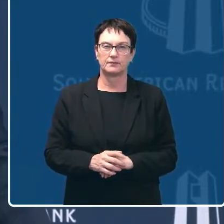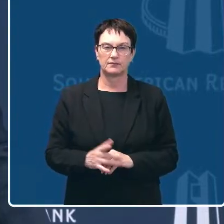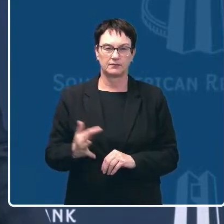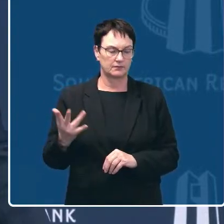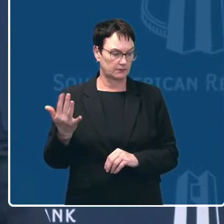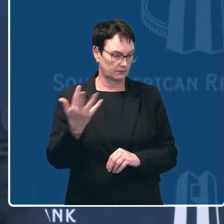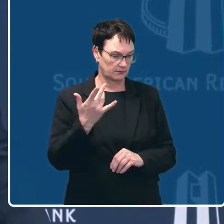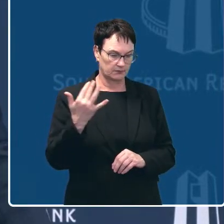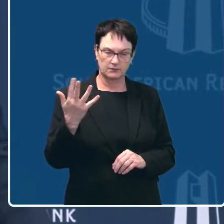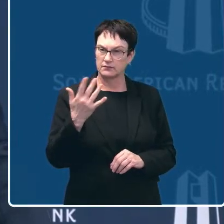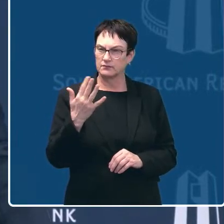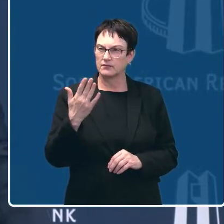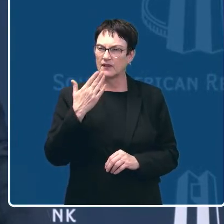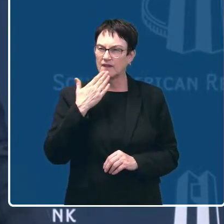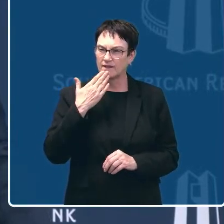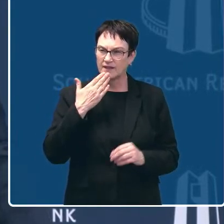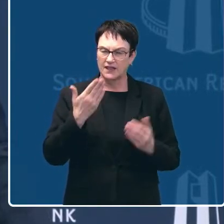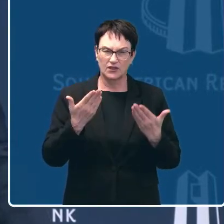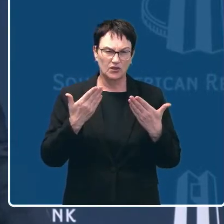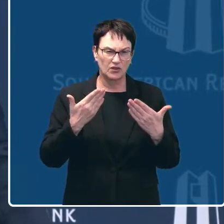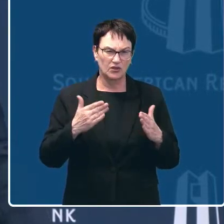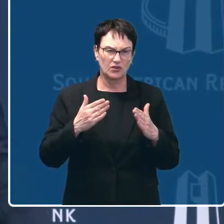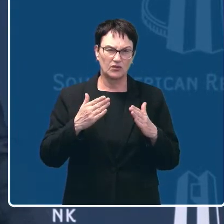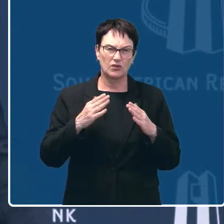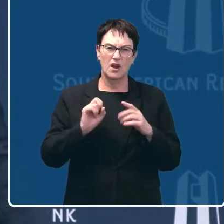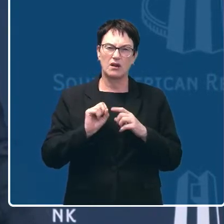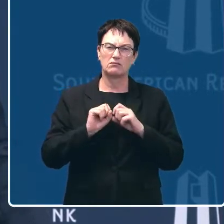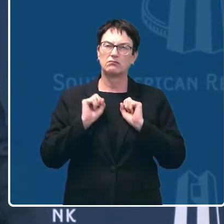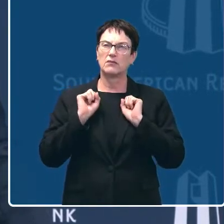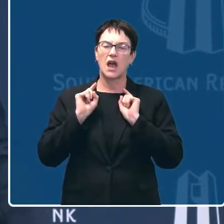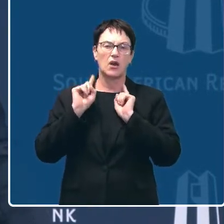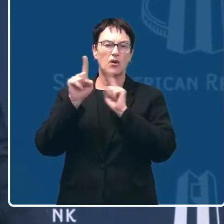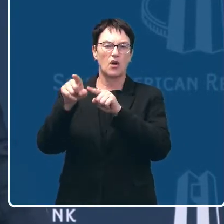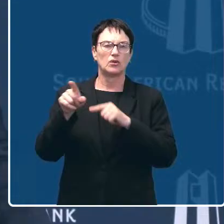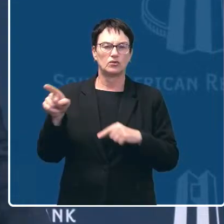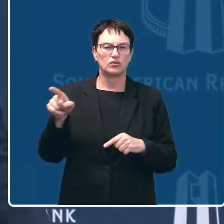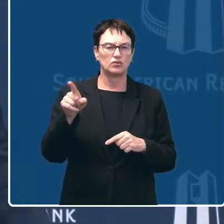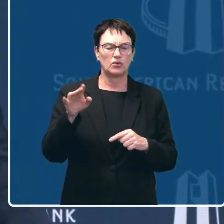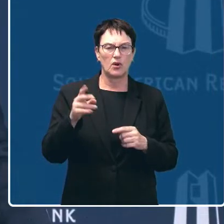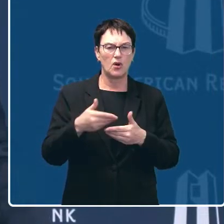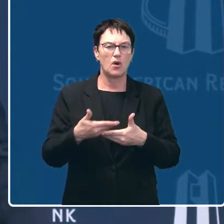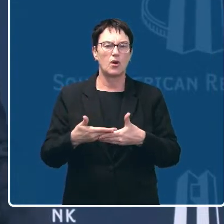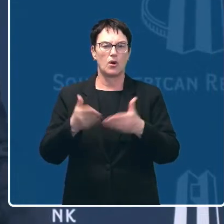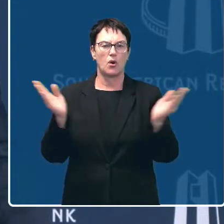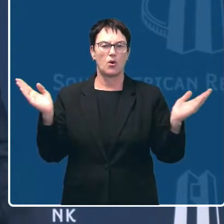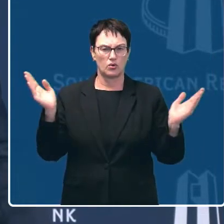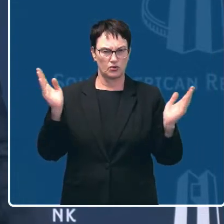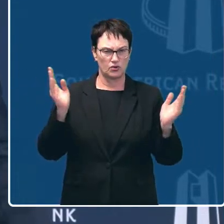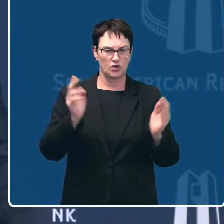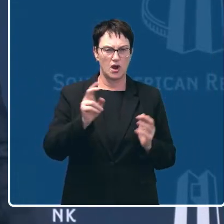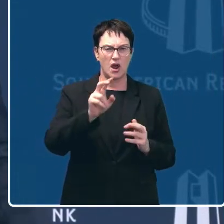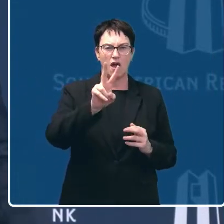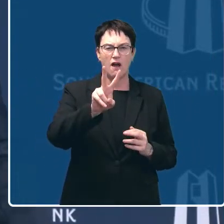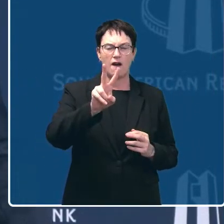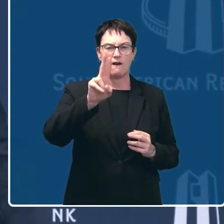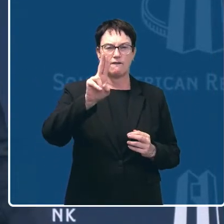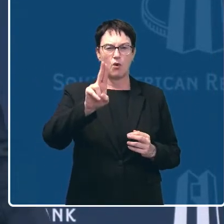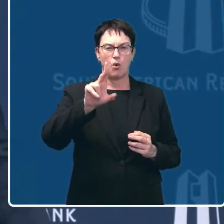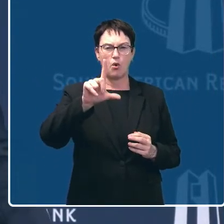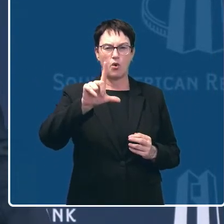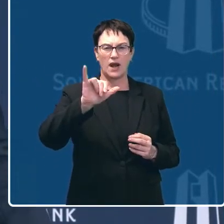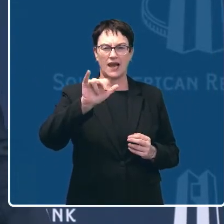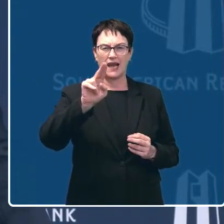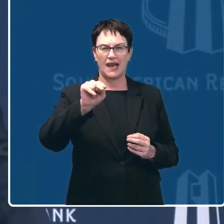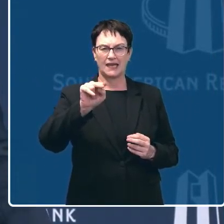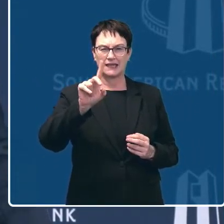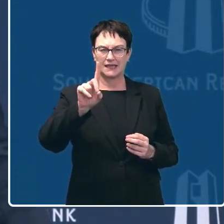Somebody attended the launch of Operation Vulindlela and briefed the MPC about the performance. We do not